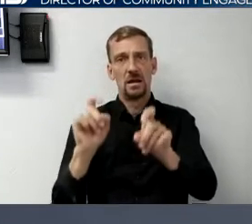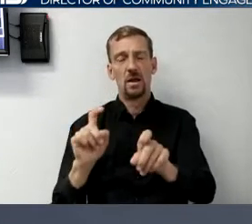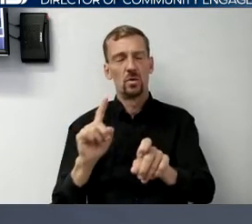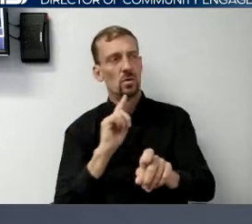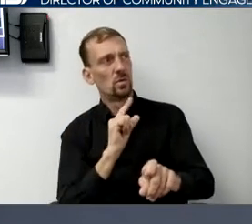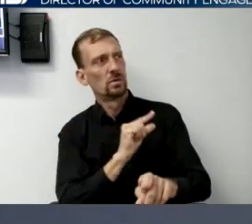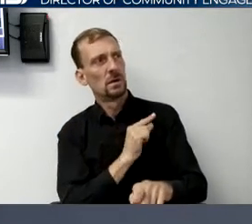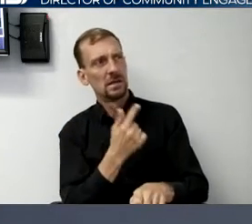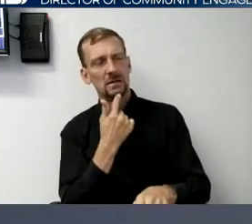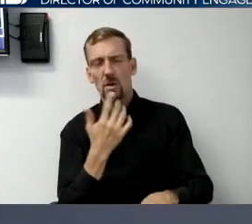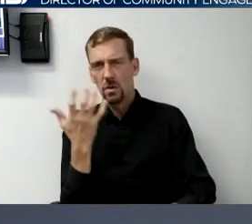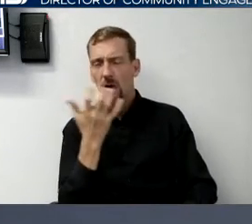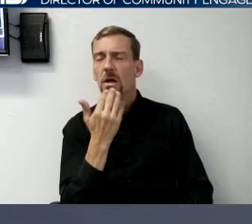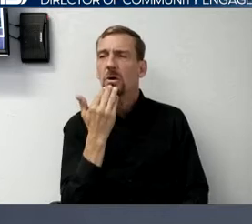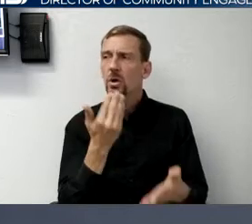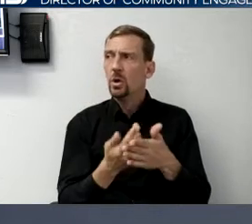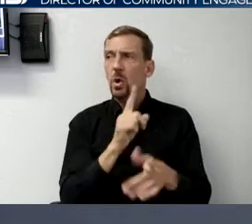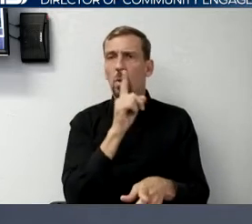question.